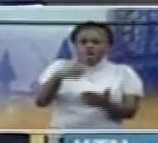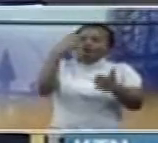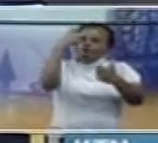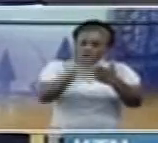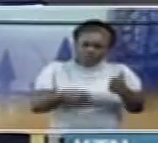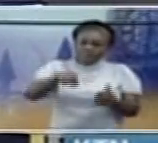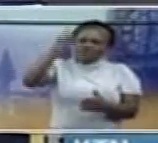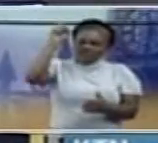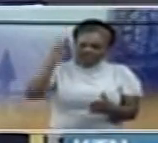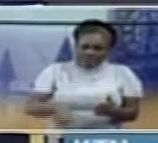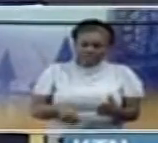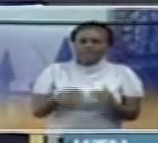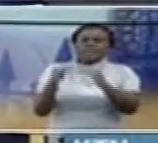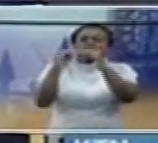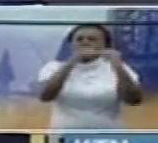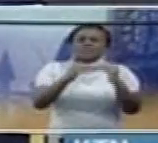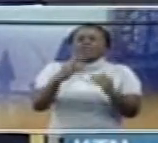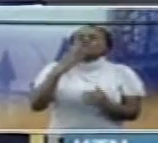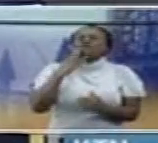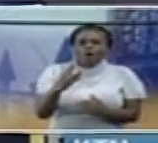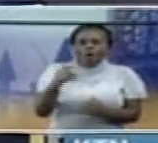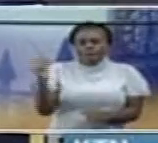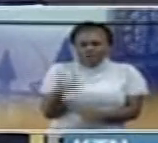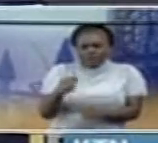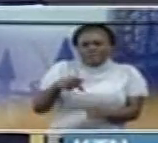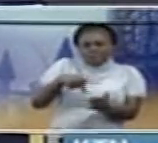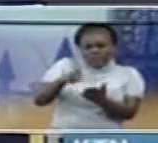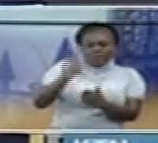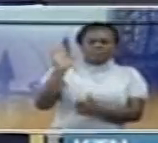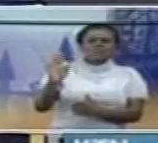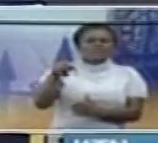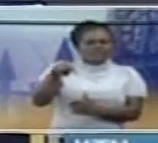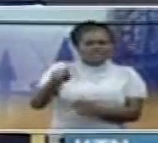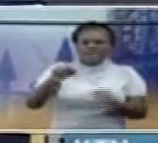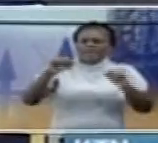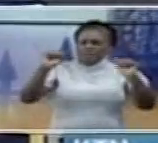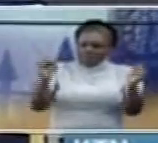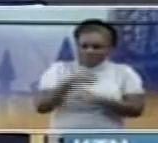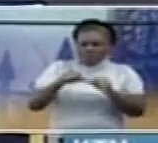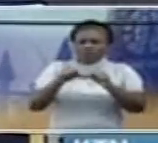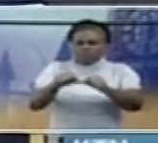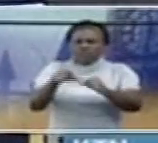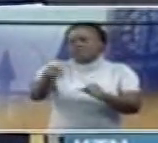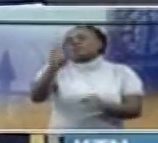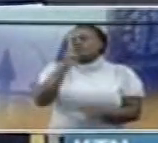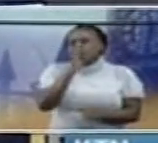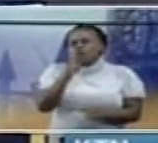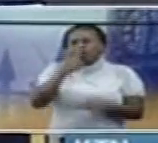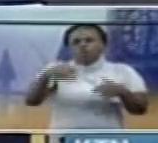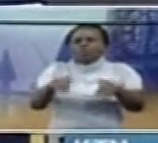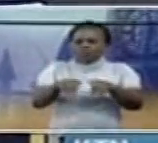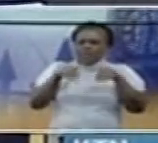they have to get the equivalent of 4 months of their salary. It's just not sustainable. And so they borrow or they